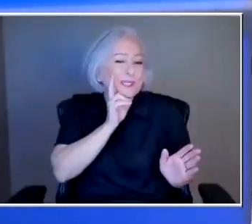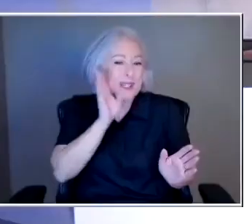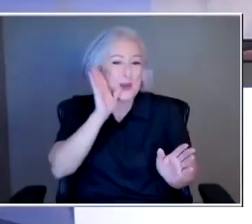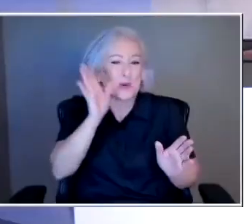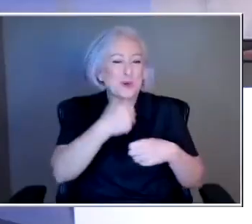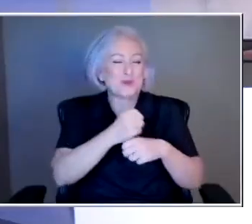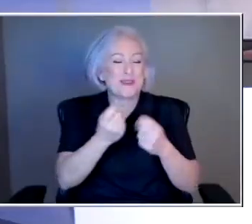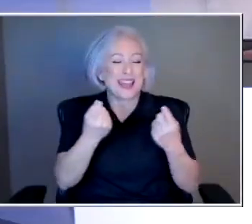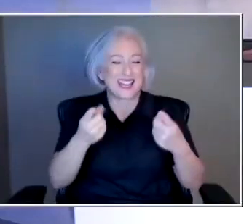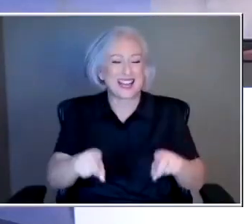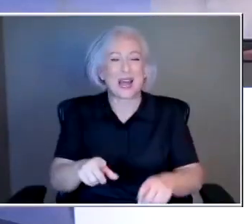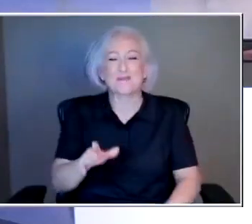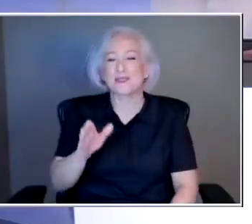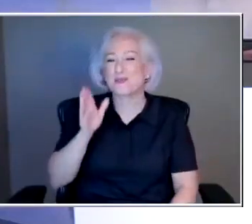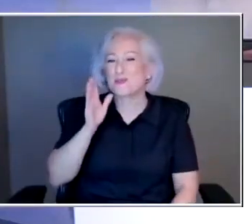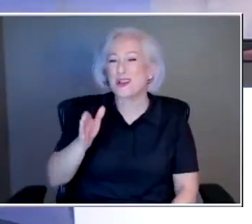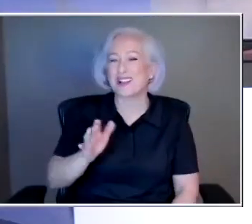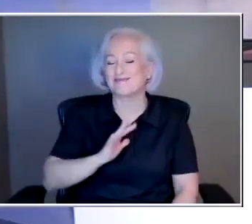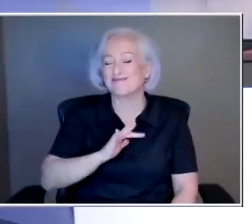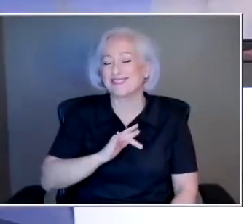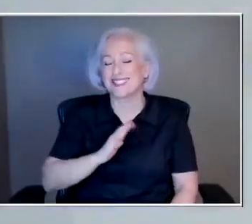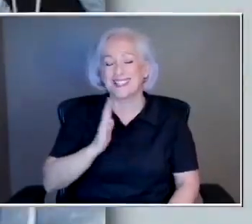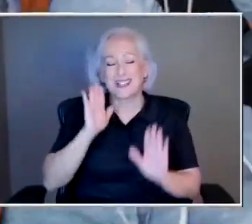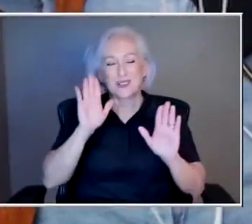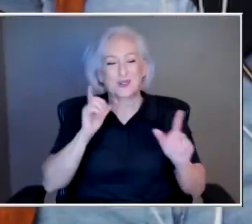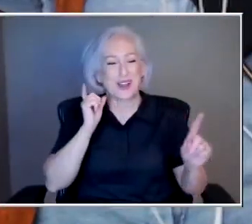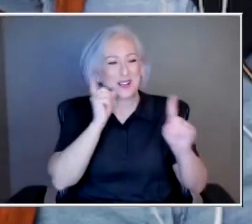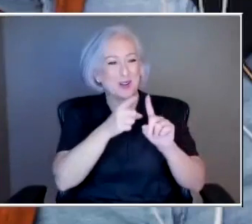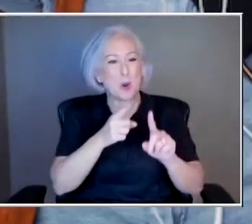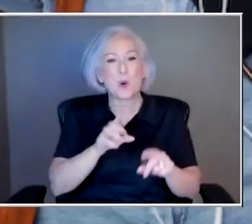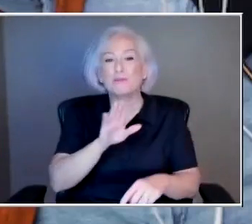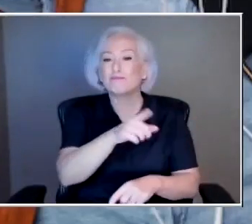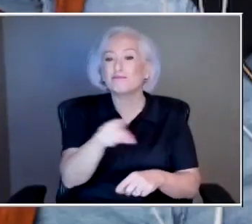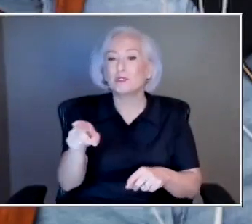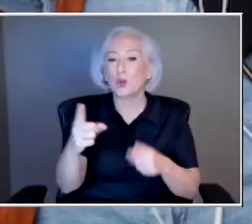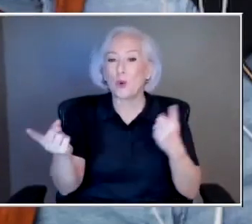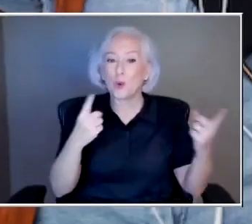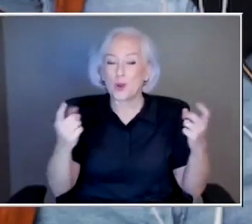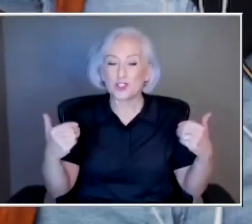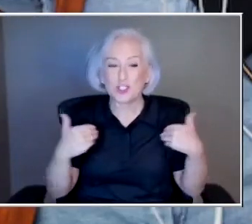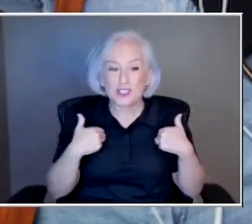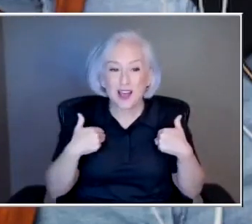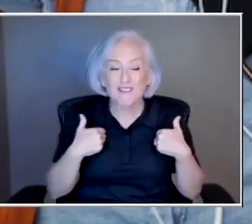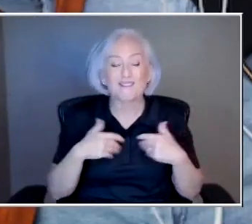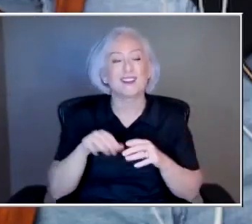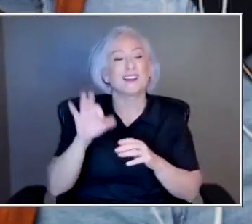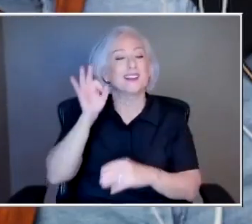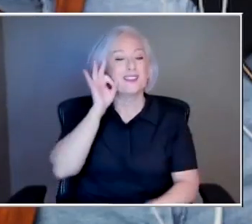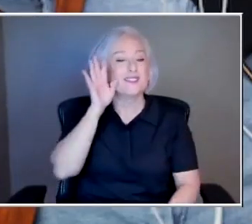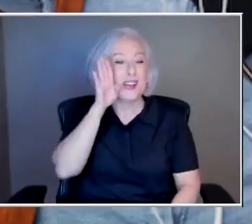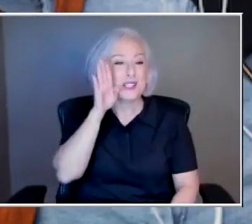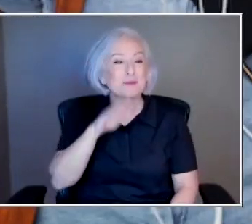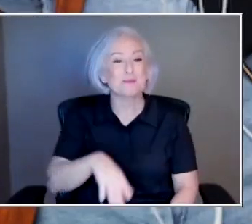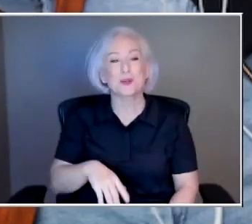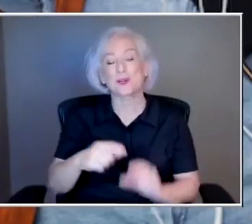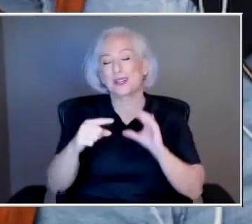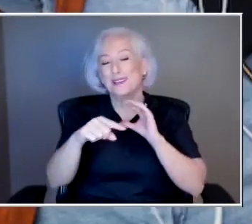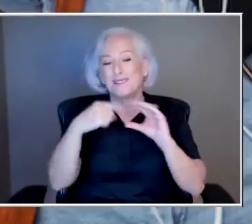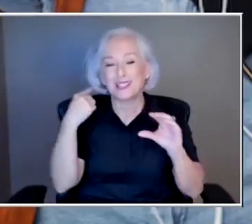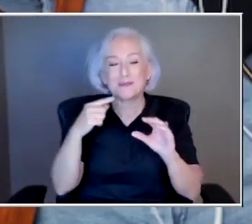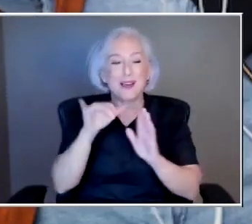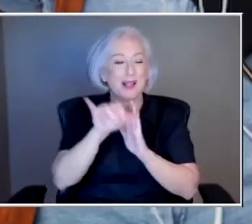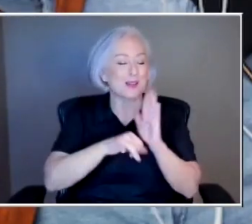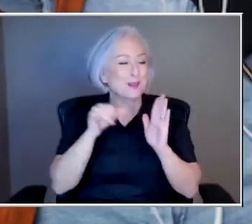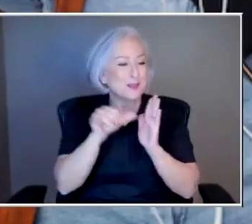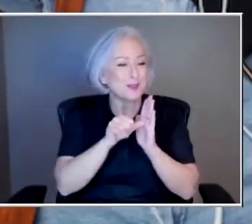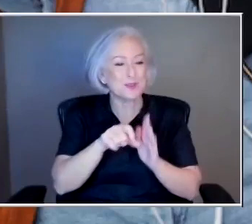goal. Great goal. Okay, so on that note, be sure to ask your questions. You can use the chat on YouTube or Facebook. You can tweet us or email the Medical News Network. Info is